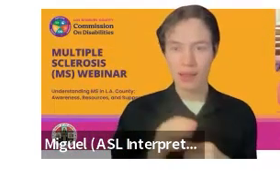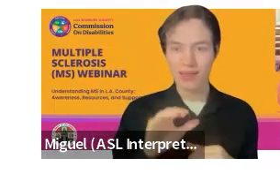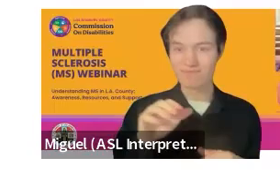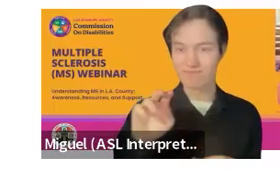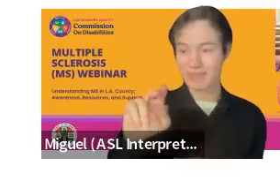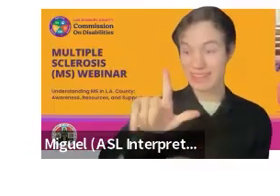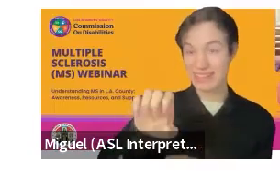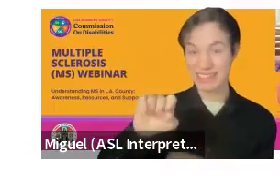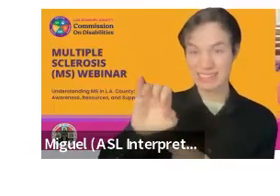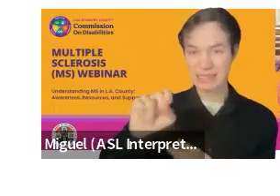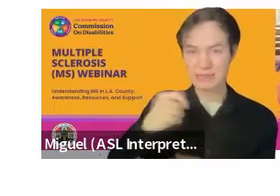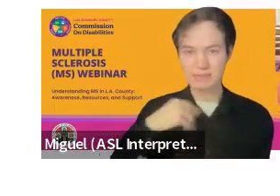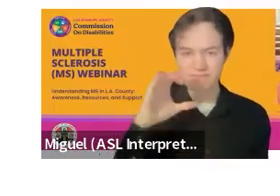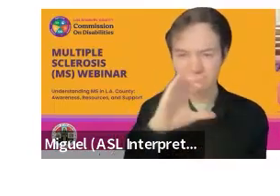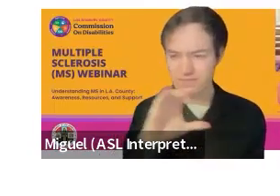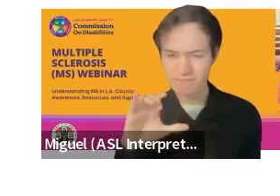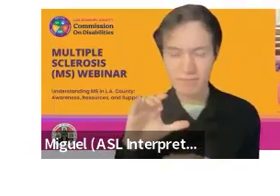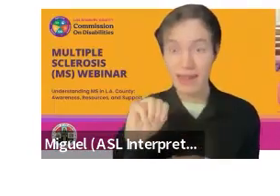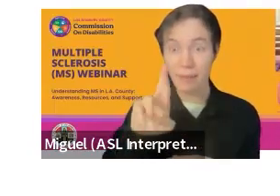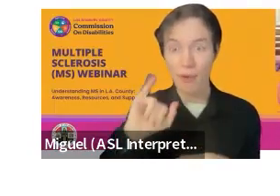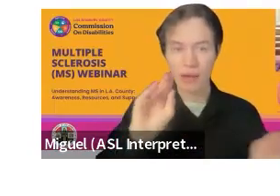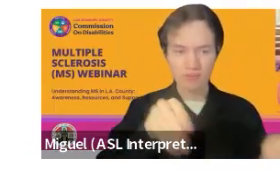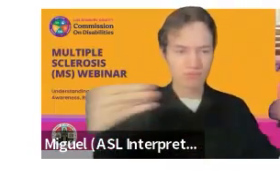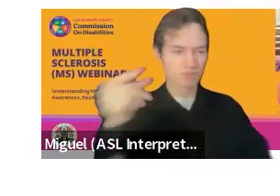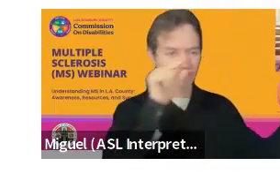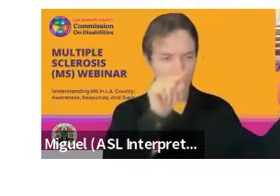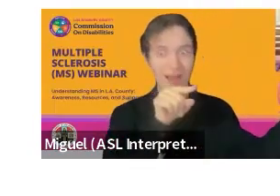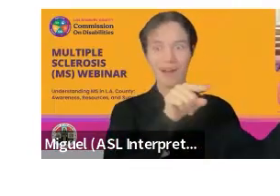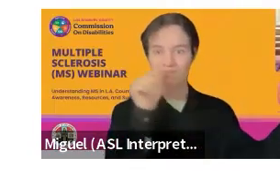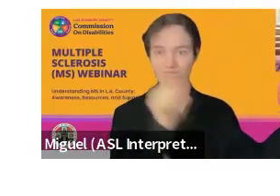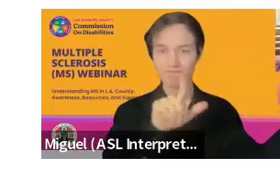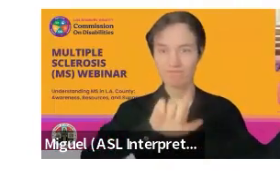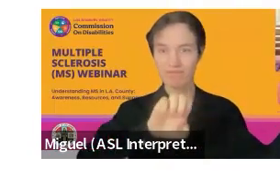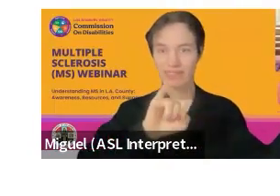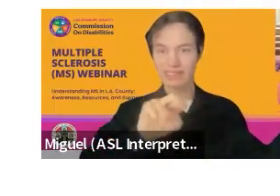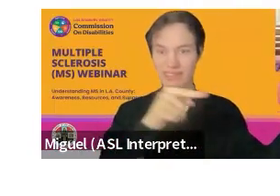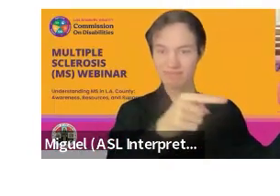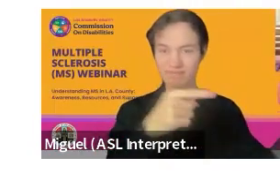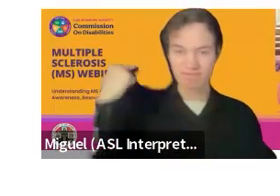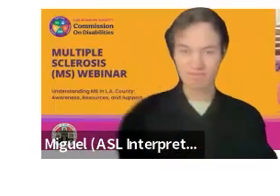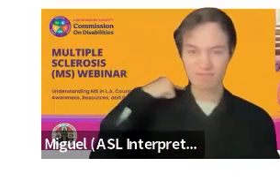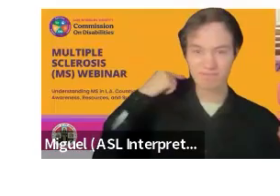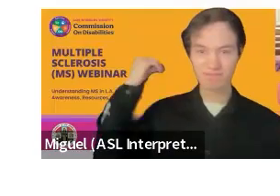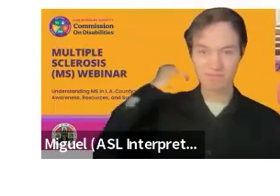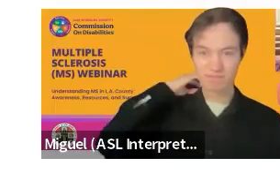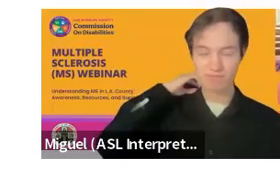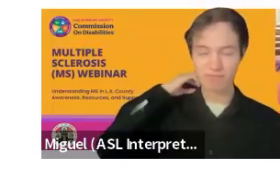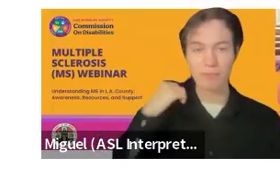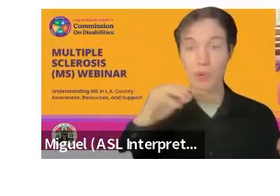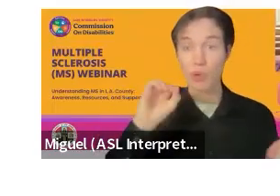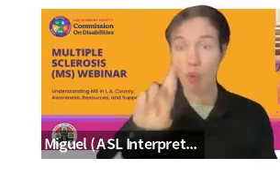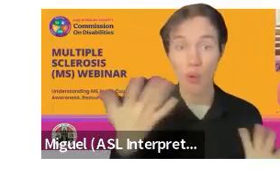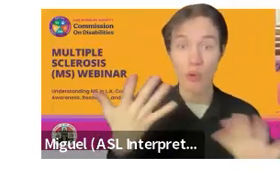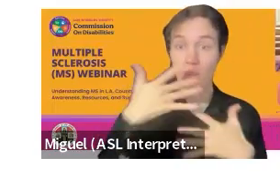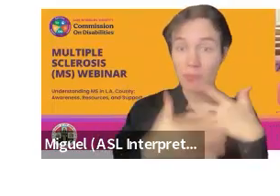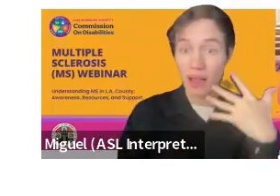how I make the diagnosis. Sometimes I will request additional testing, including blood work to rule out other conditions that can mimic